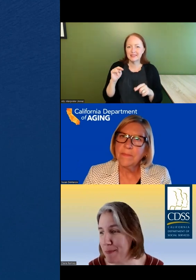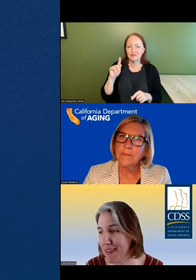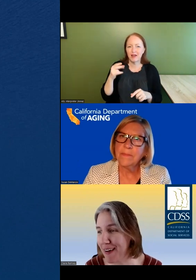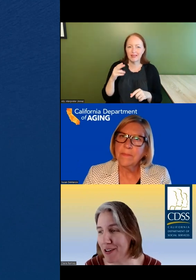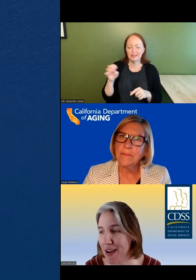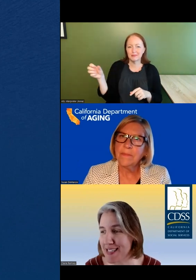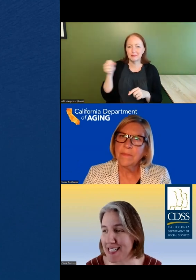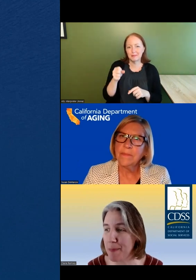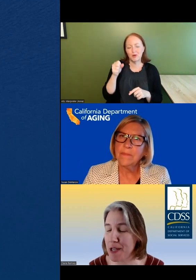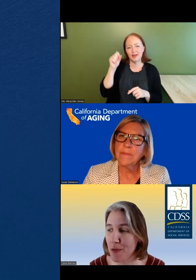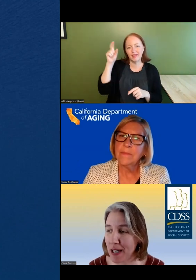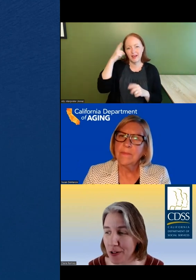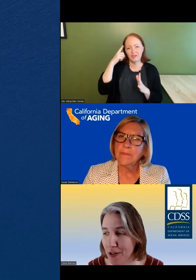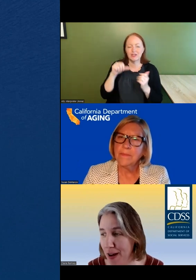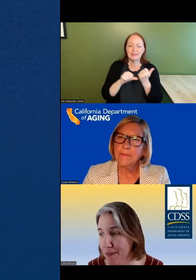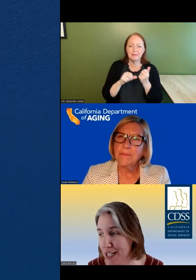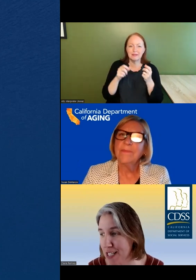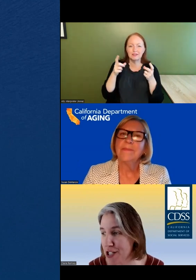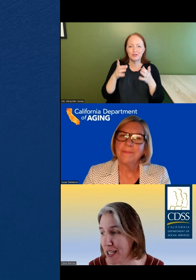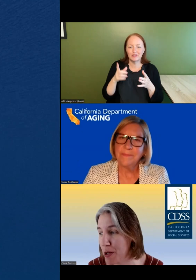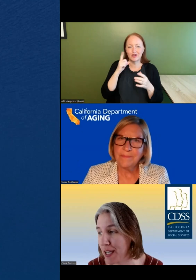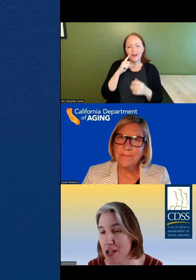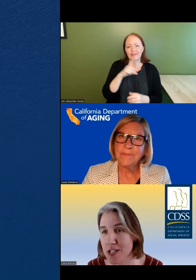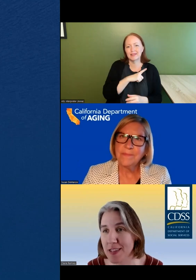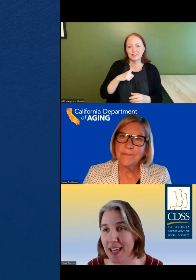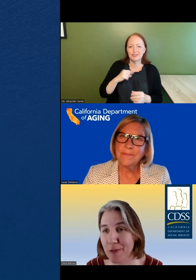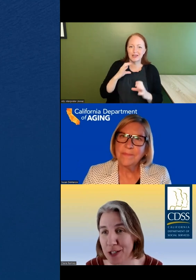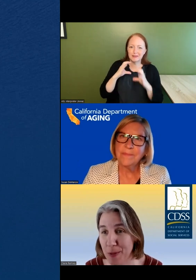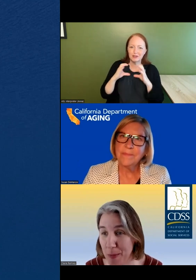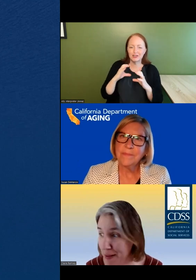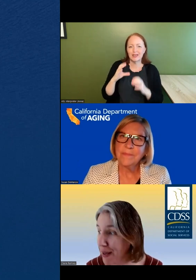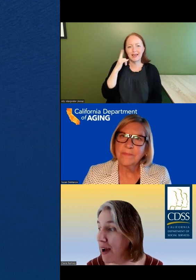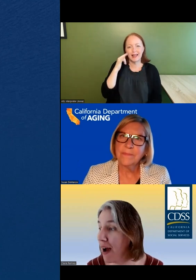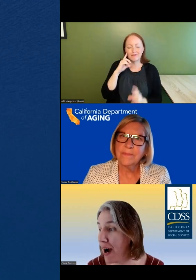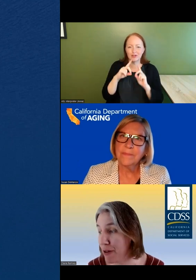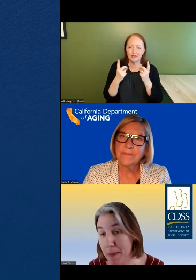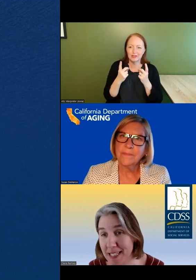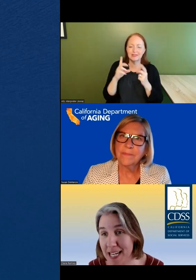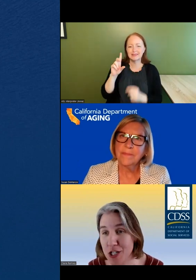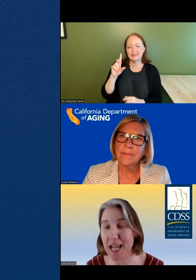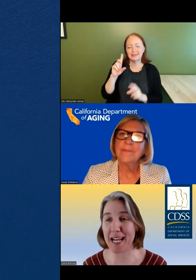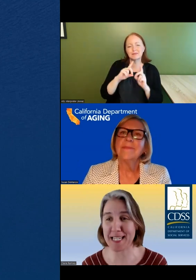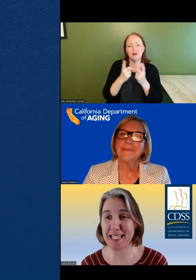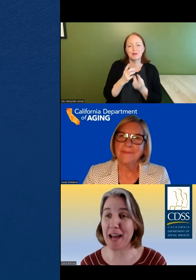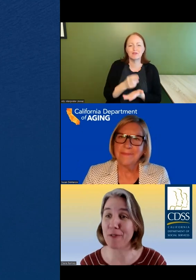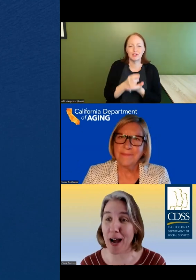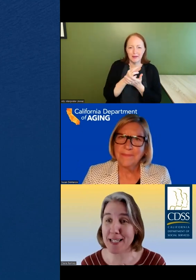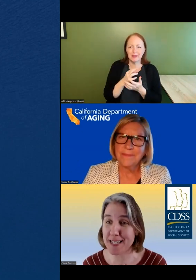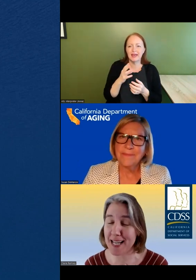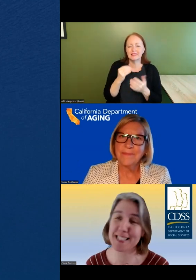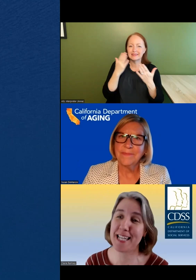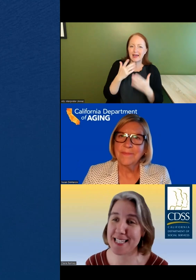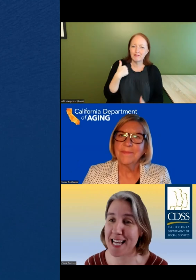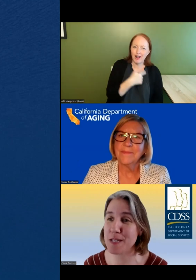been appointed by the governor as the Deputy Director of Legislation and Communications at the California Department of Rehabilitation. And I say sad for